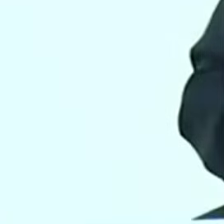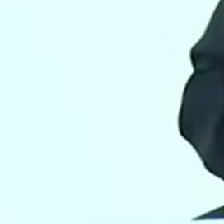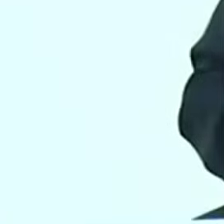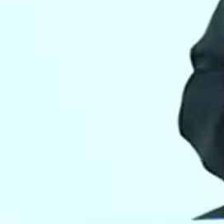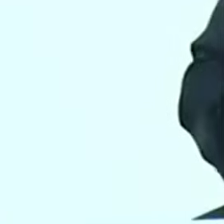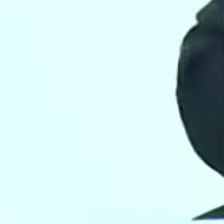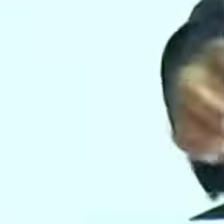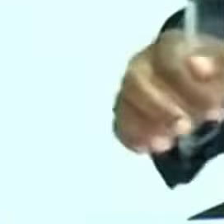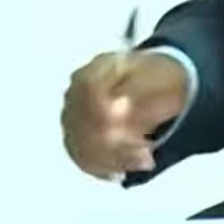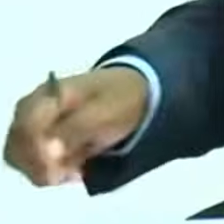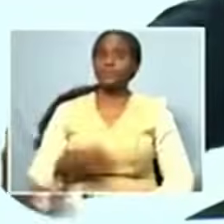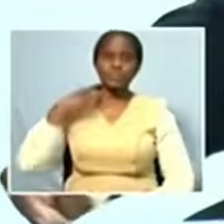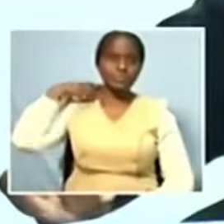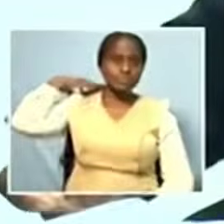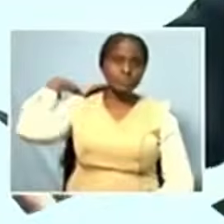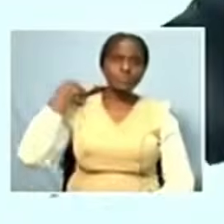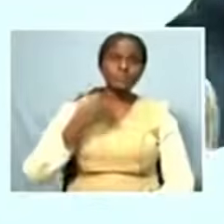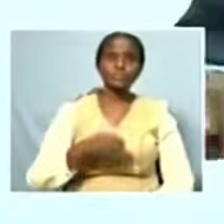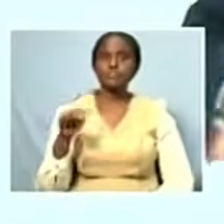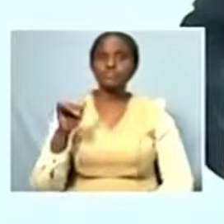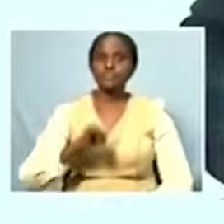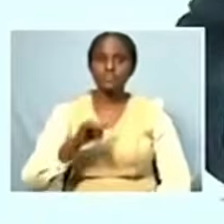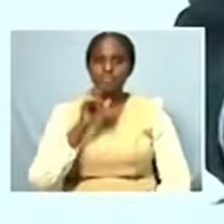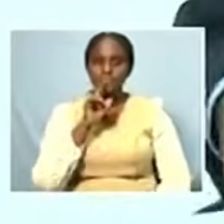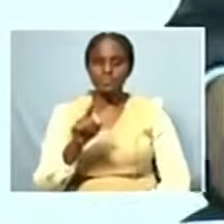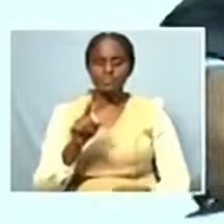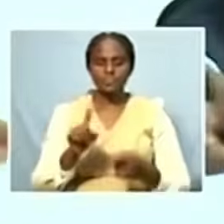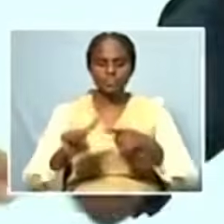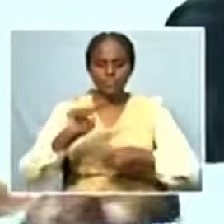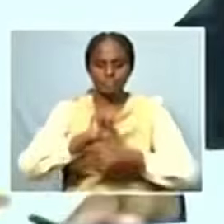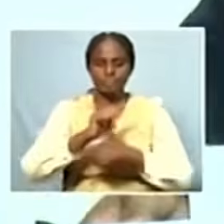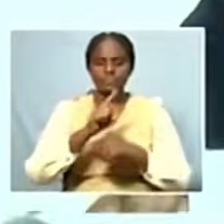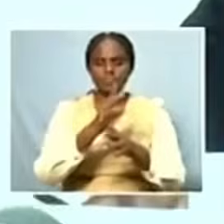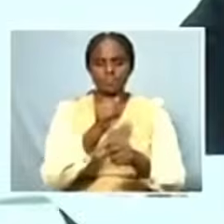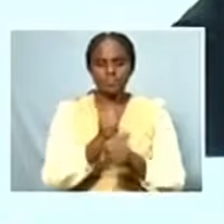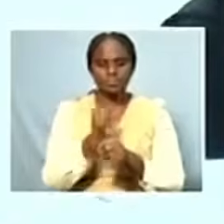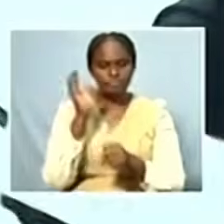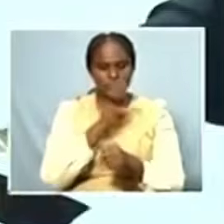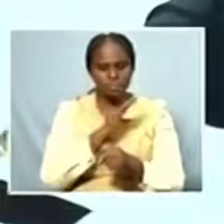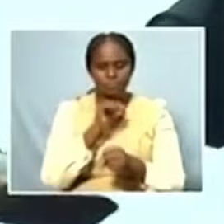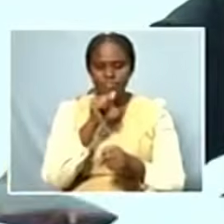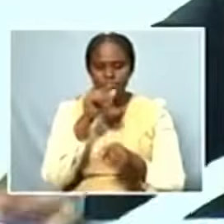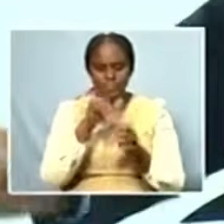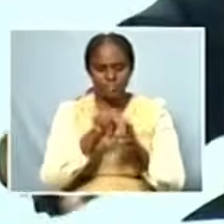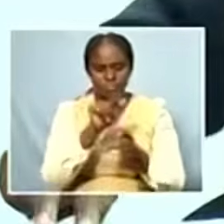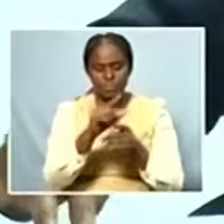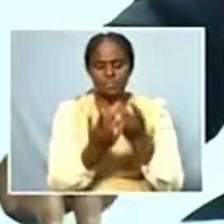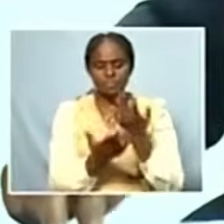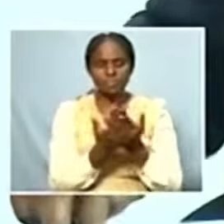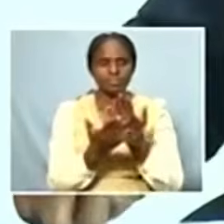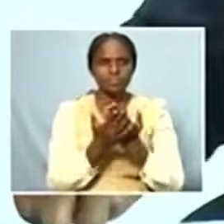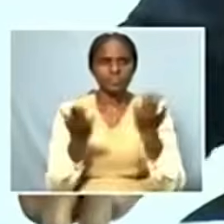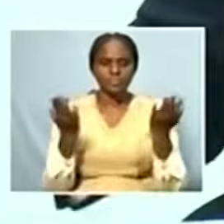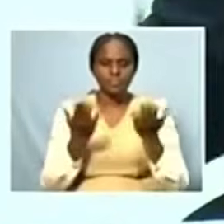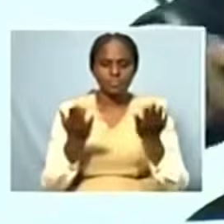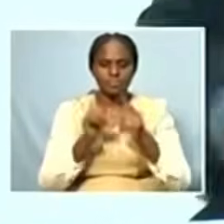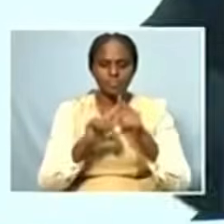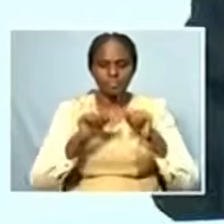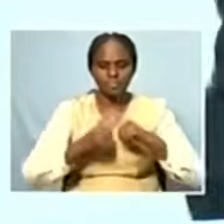I mentioned, we received it today, so it's not part of the appendices, but we have it